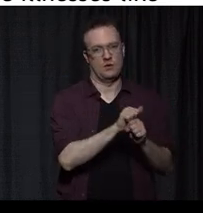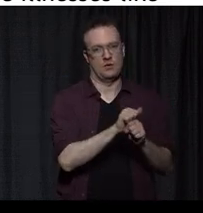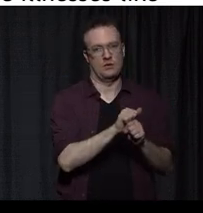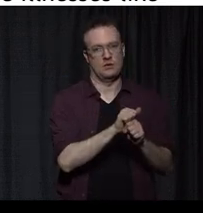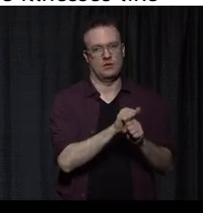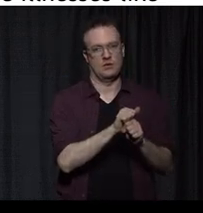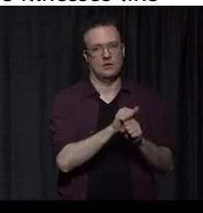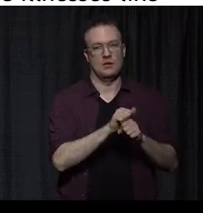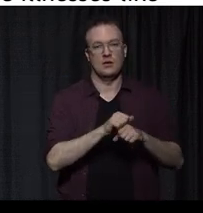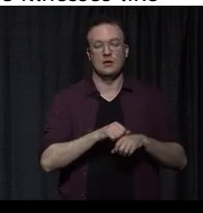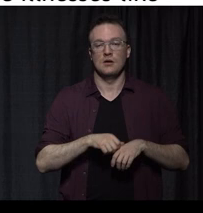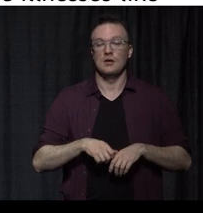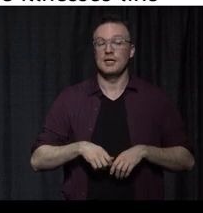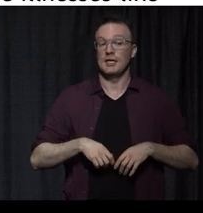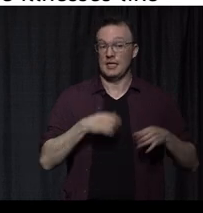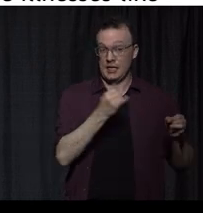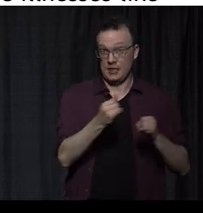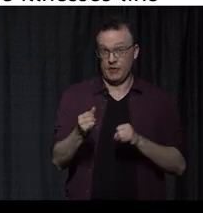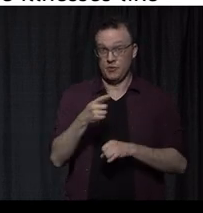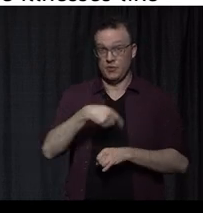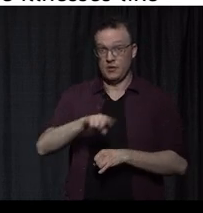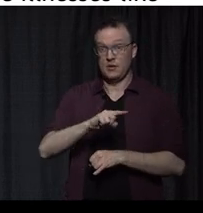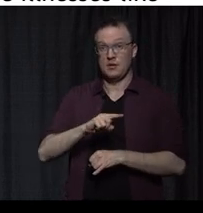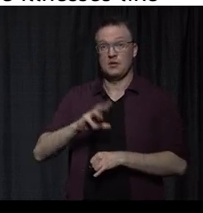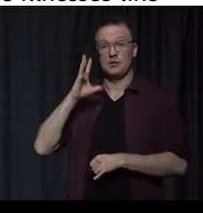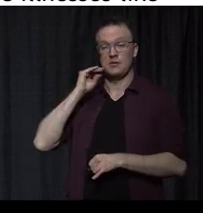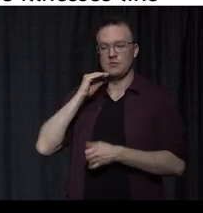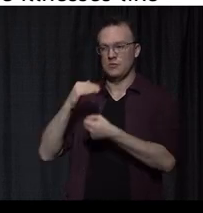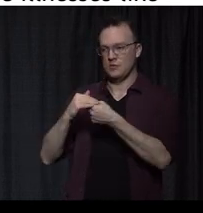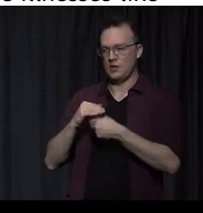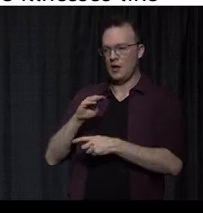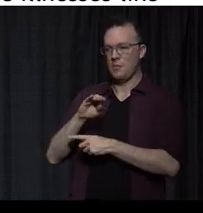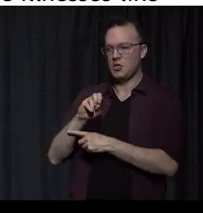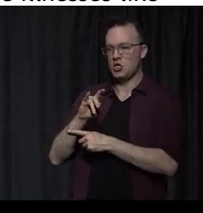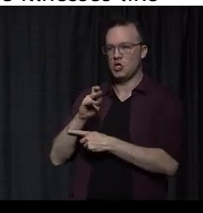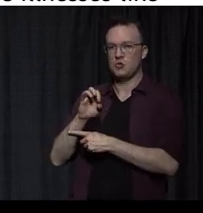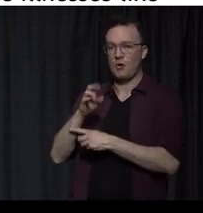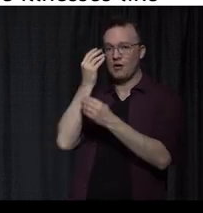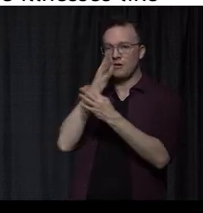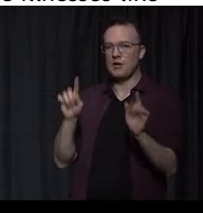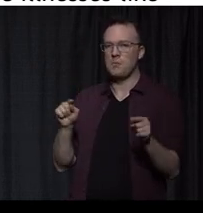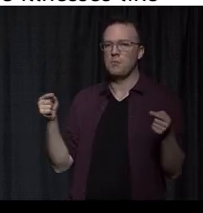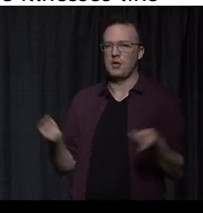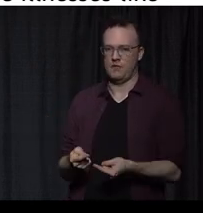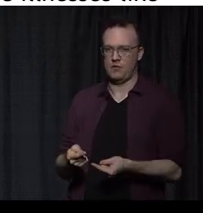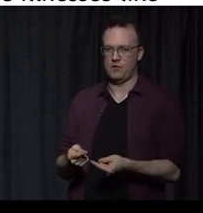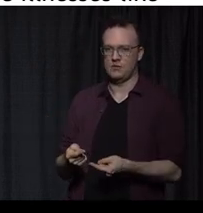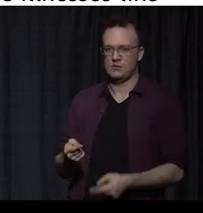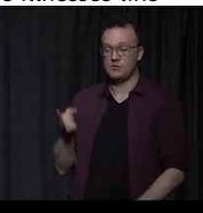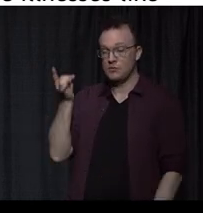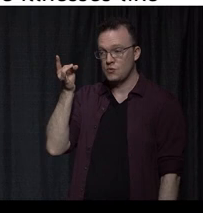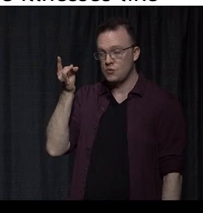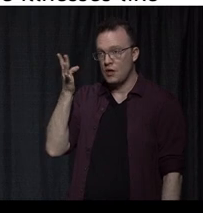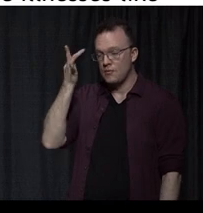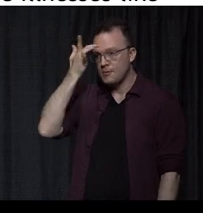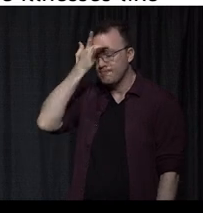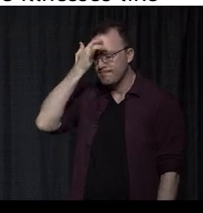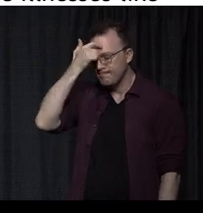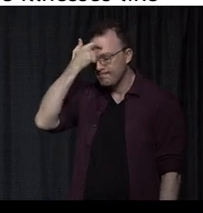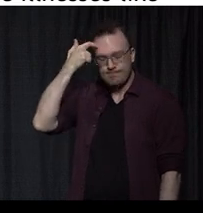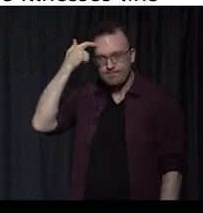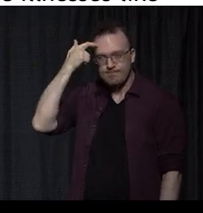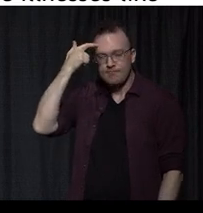an individual level, the experience of misogynoir is painful, traumatic, and